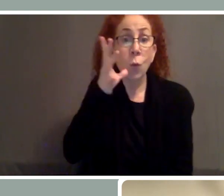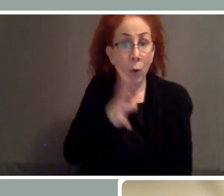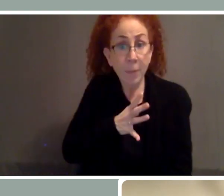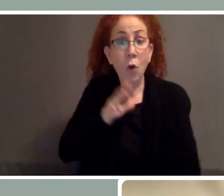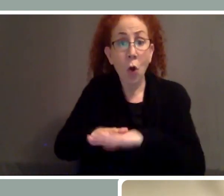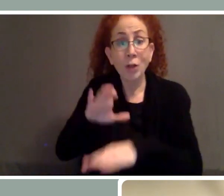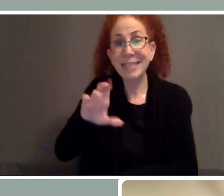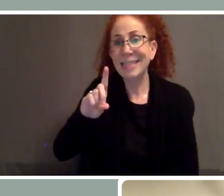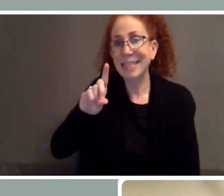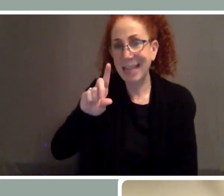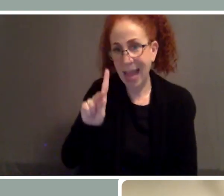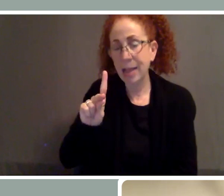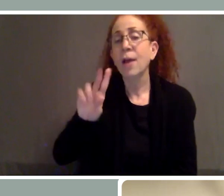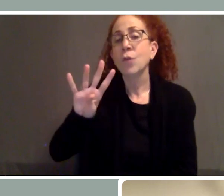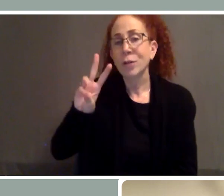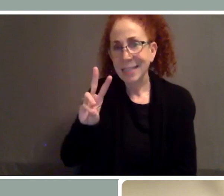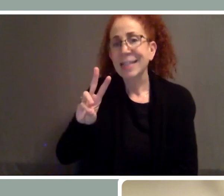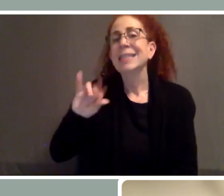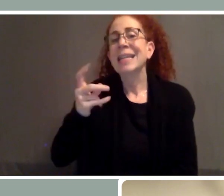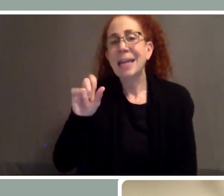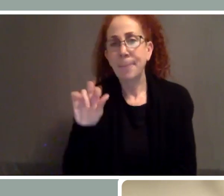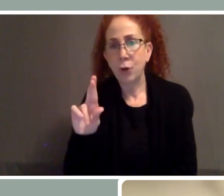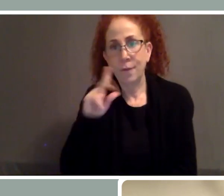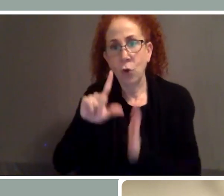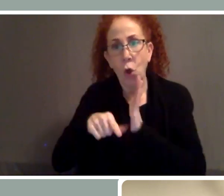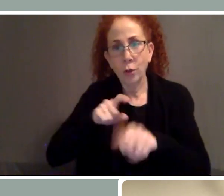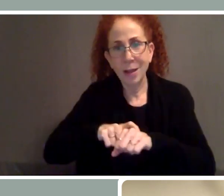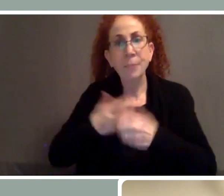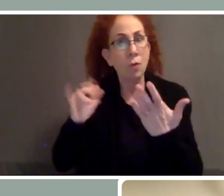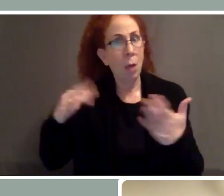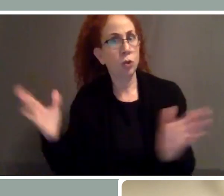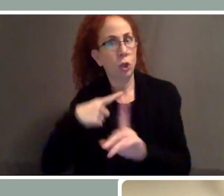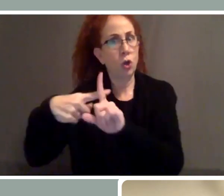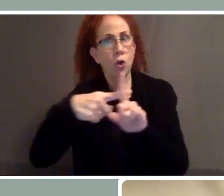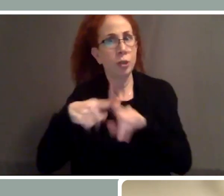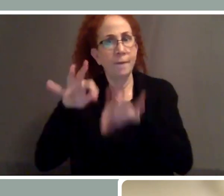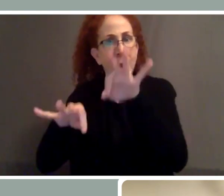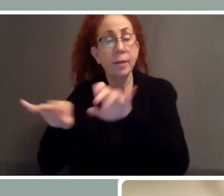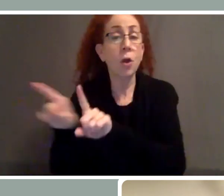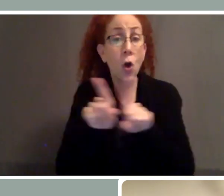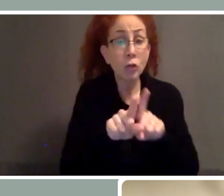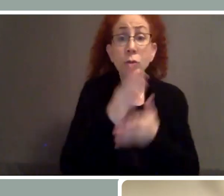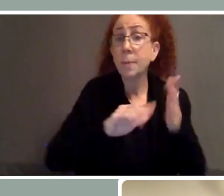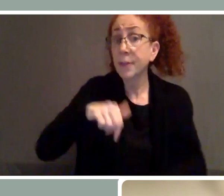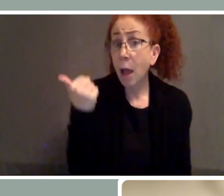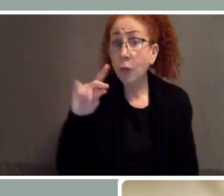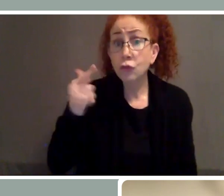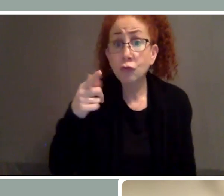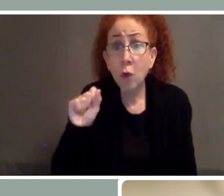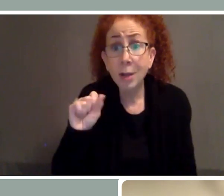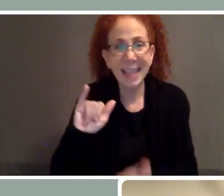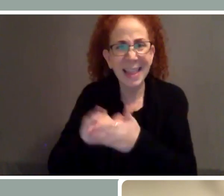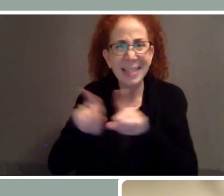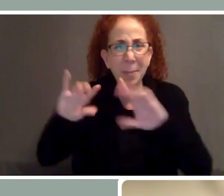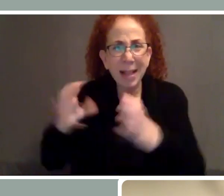on the CDK4/6 inhibitor for a while. So those were very encouraging findings, as well as some of the other drugs in that class